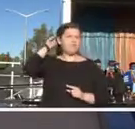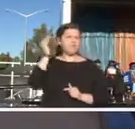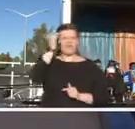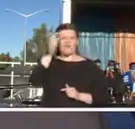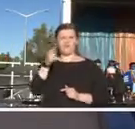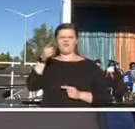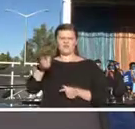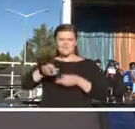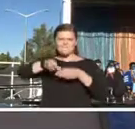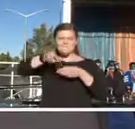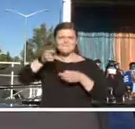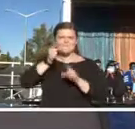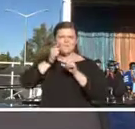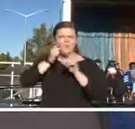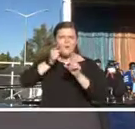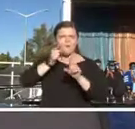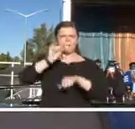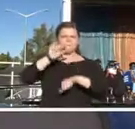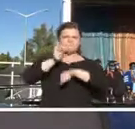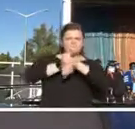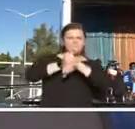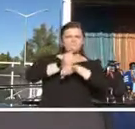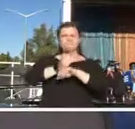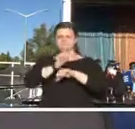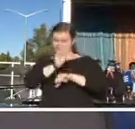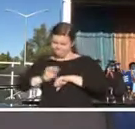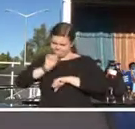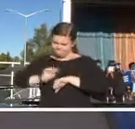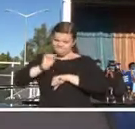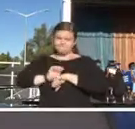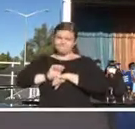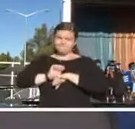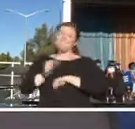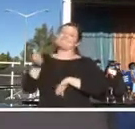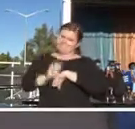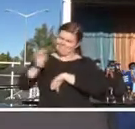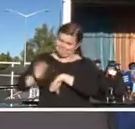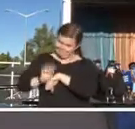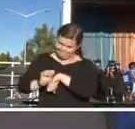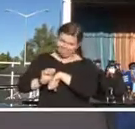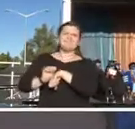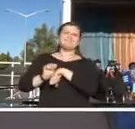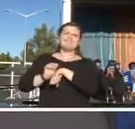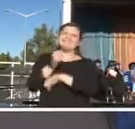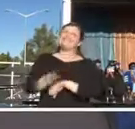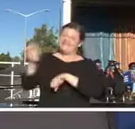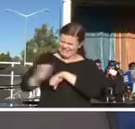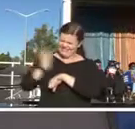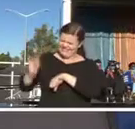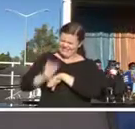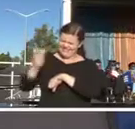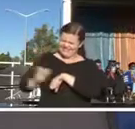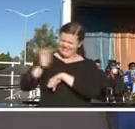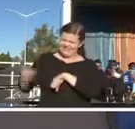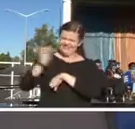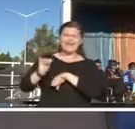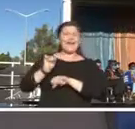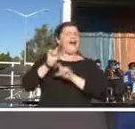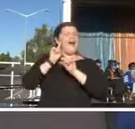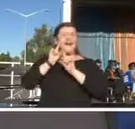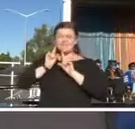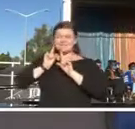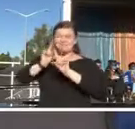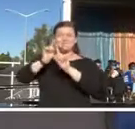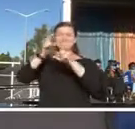goal, you put in the work, and you put in more work, and a little more work, and you accomplished your